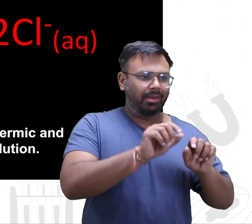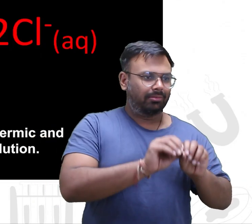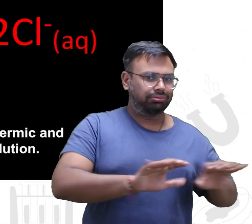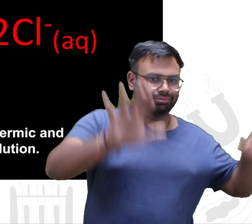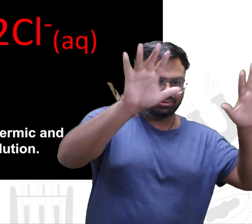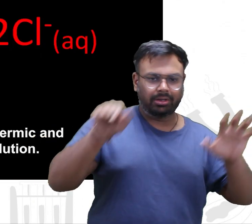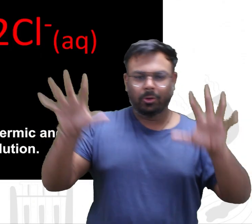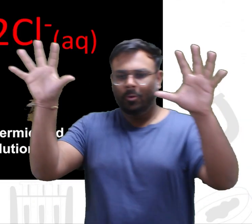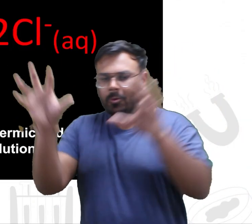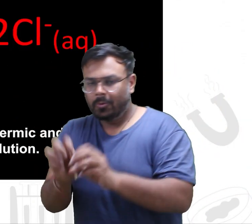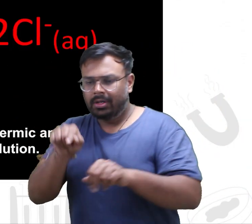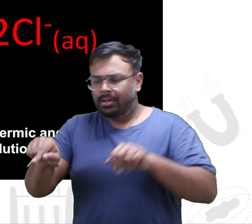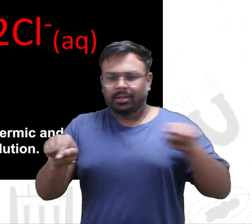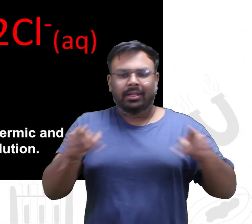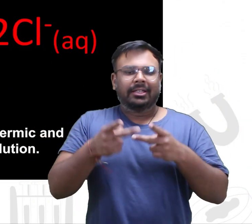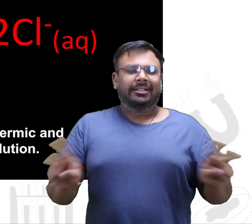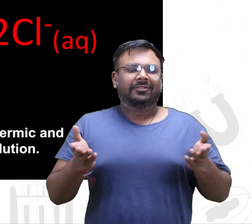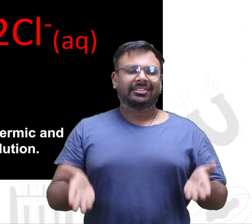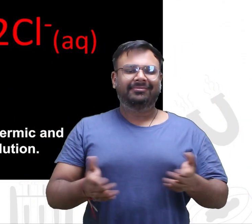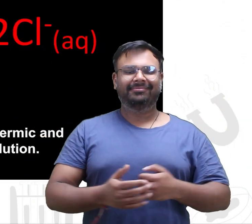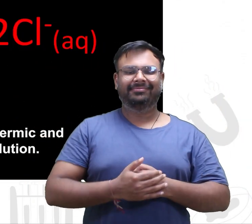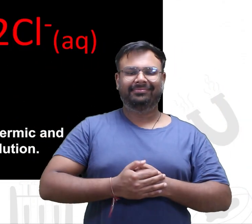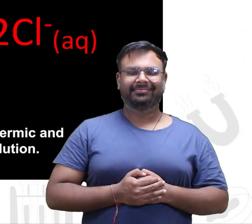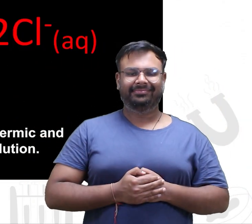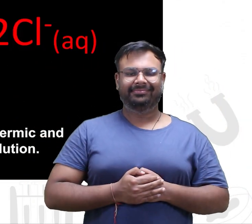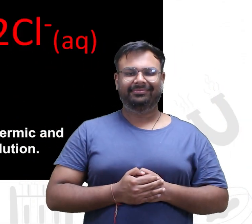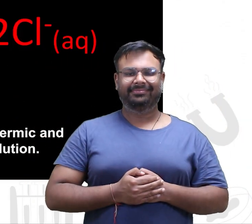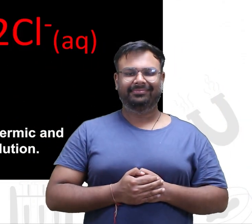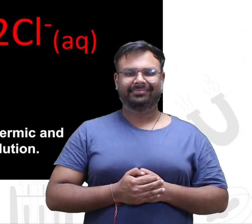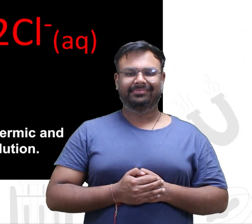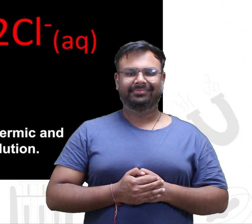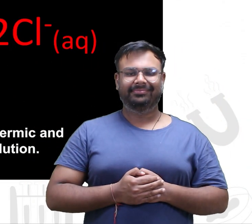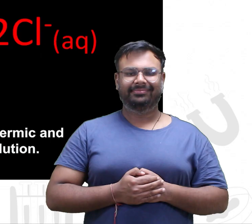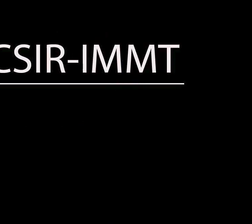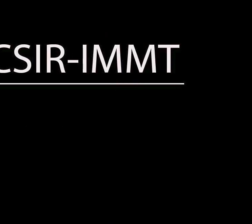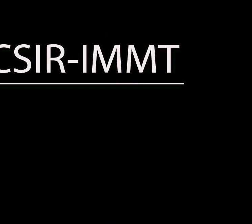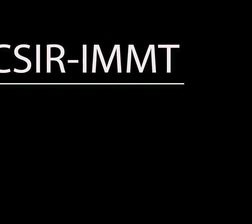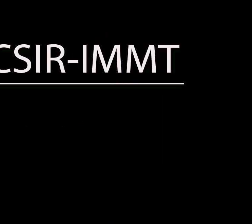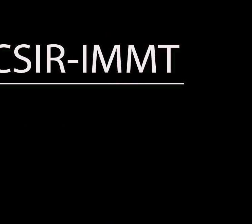demonstrates the exothermic and endothermic reactions of different salts in aqueous solution.